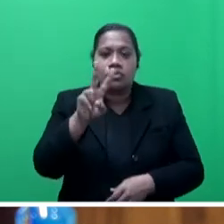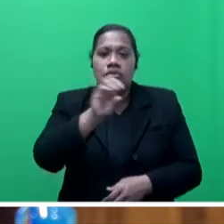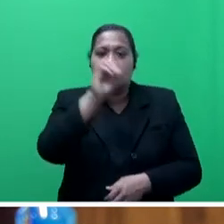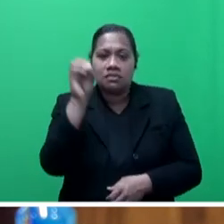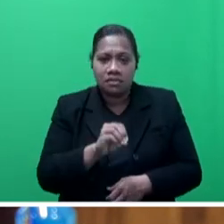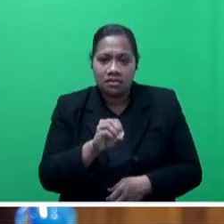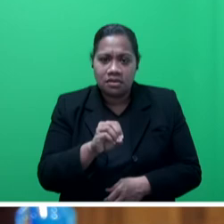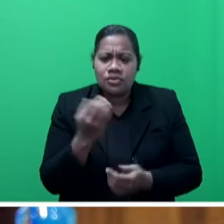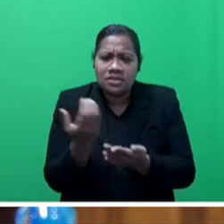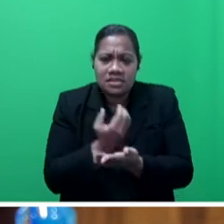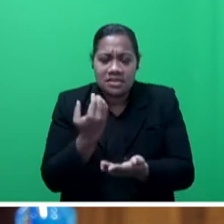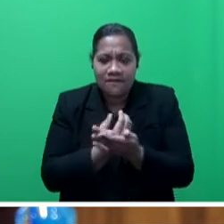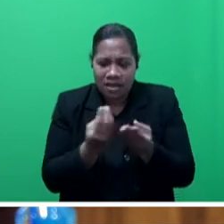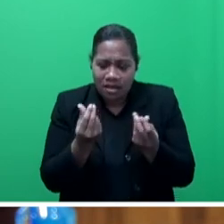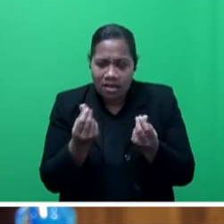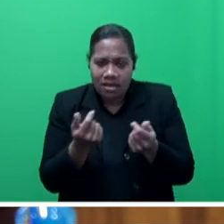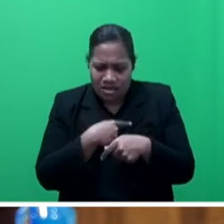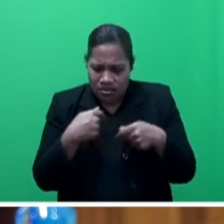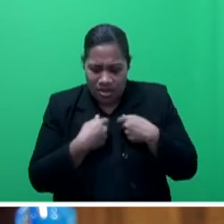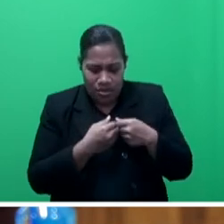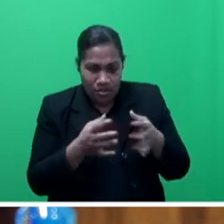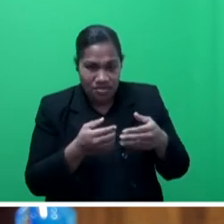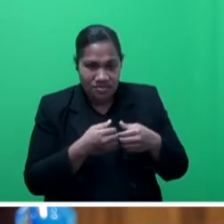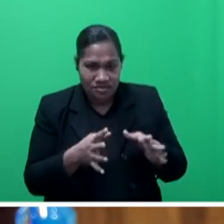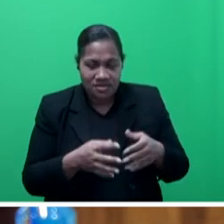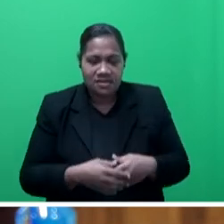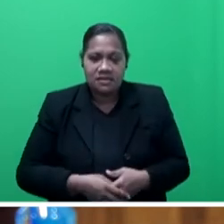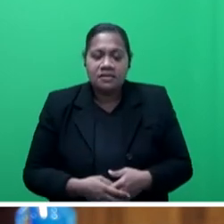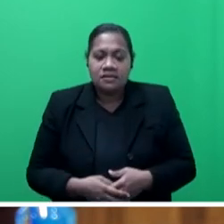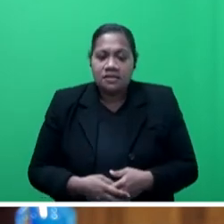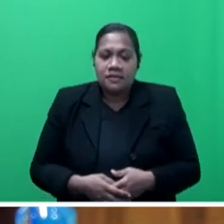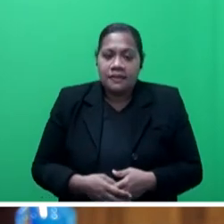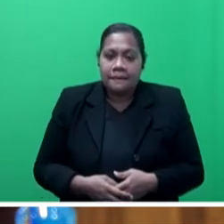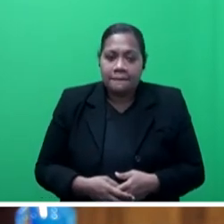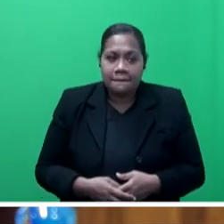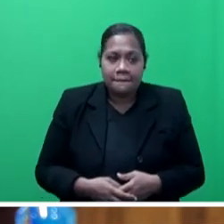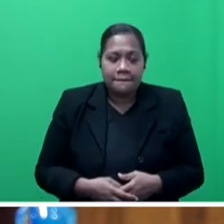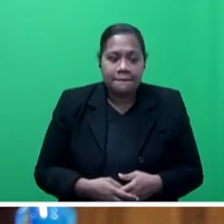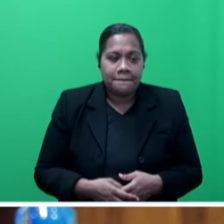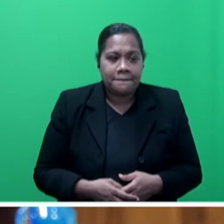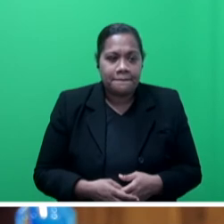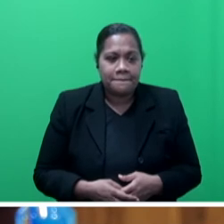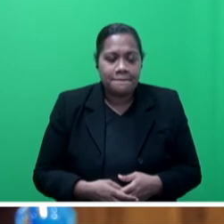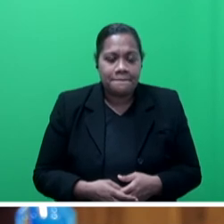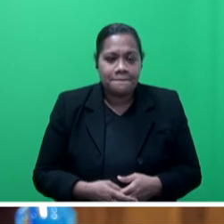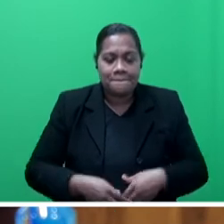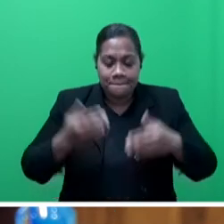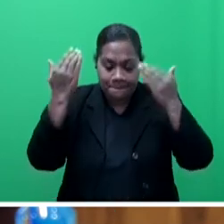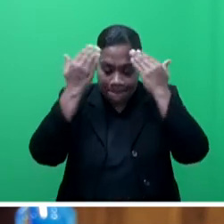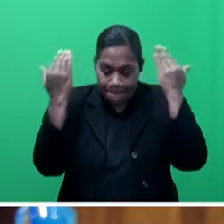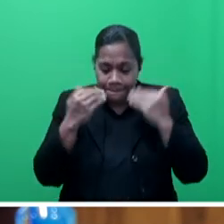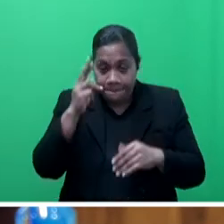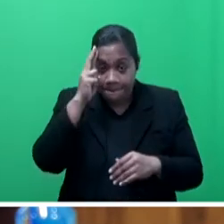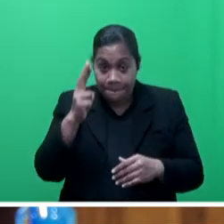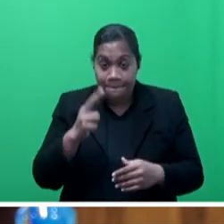the money that we are losing, which we are gaining from export of traditional crops, tourism, remittances, etc. Mr. Speaker said, so as